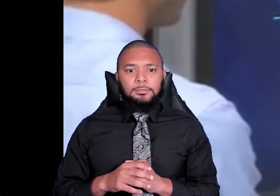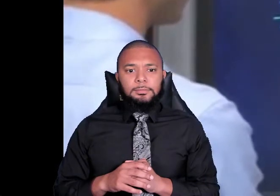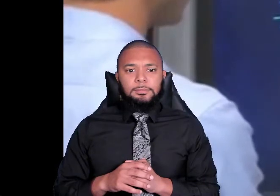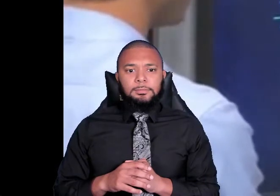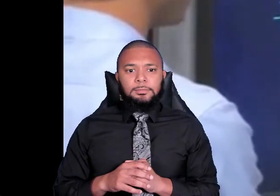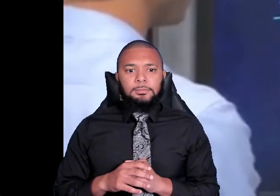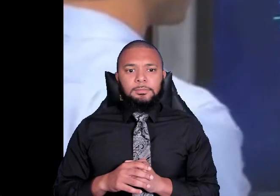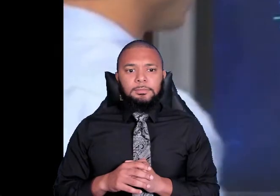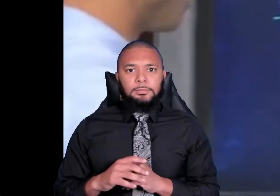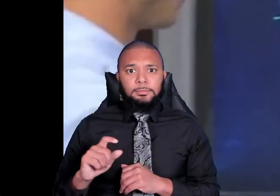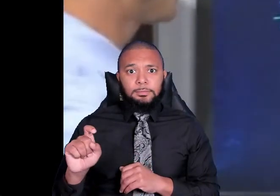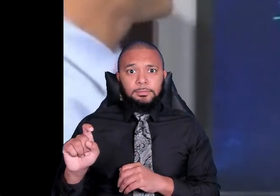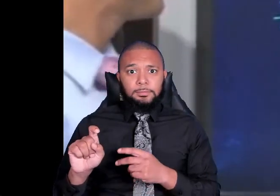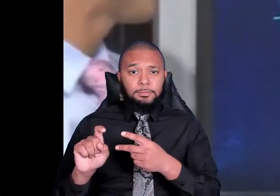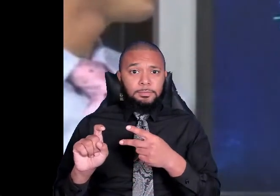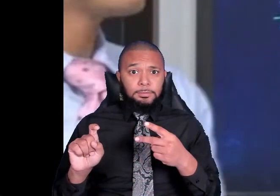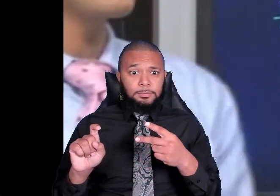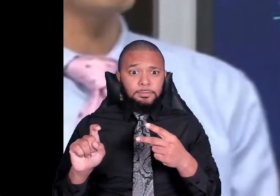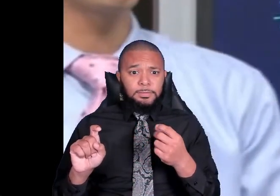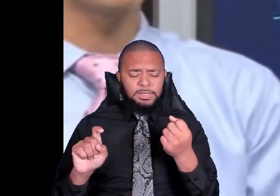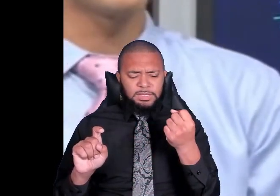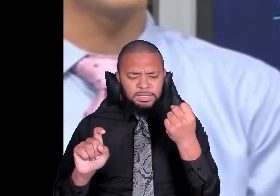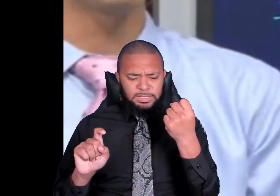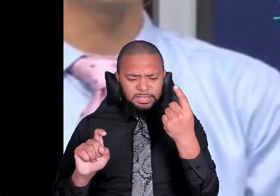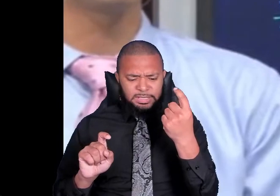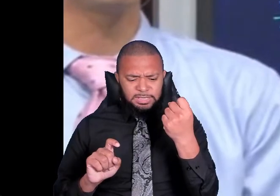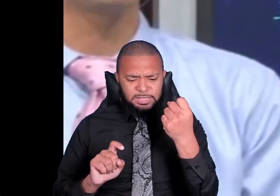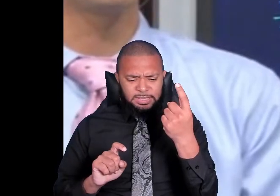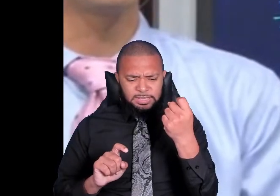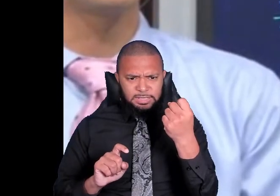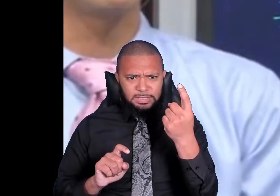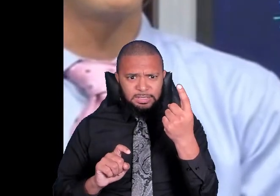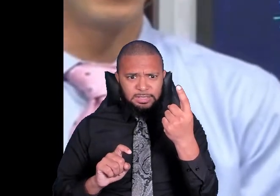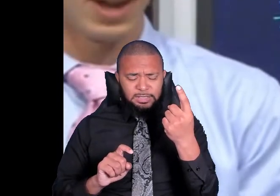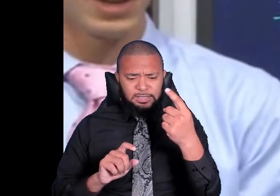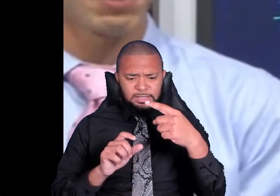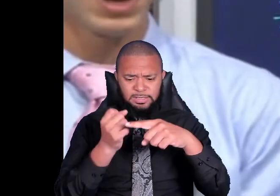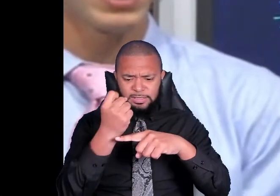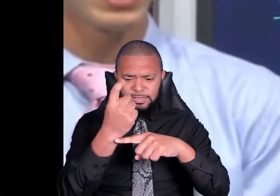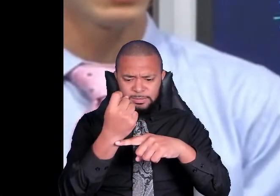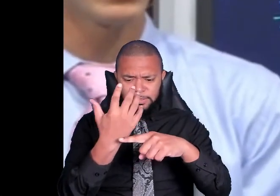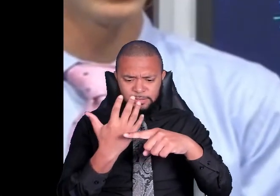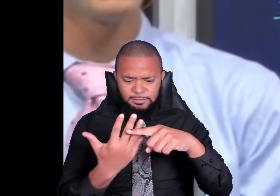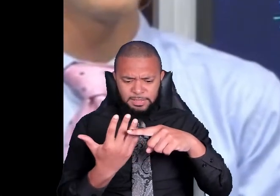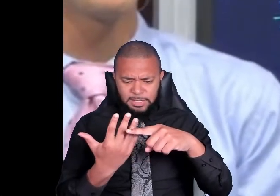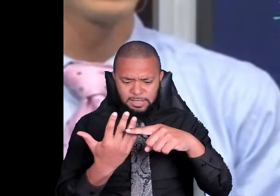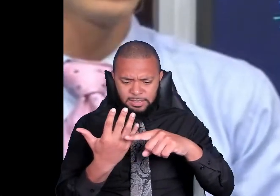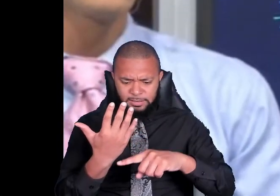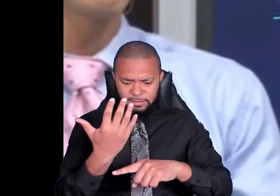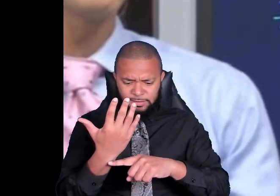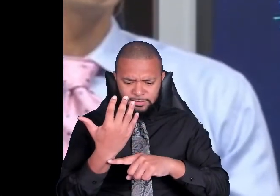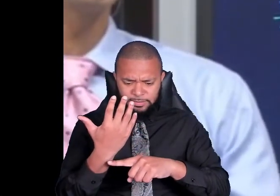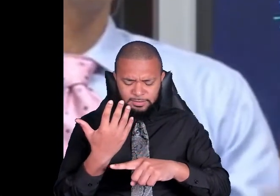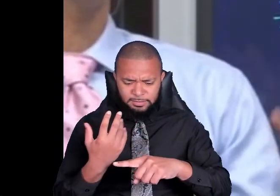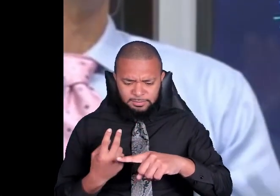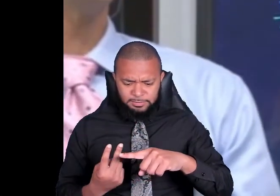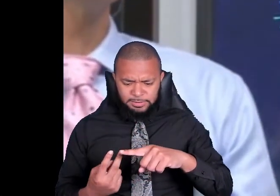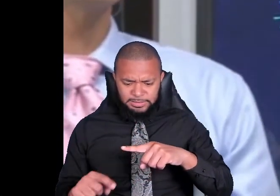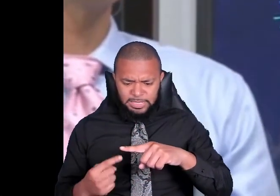So x equals 11 divided by 5 divided by negative 2.